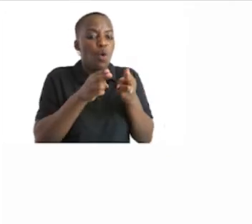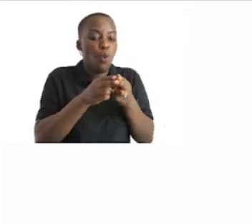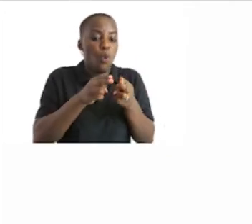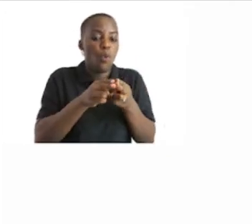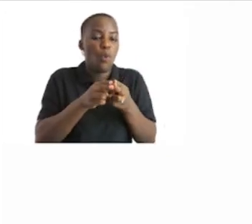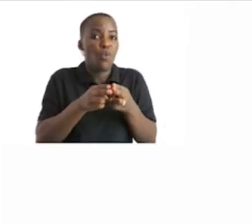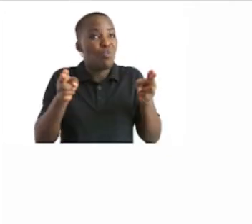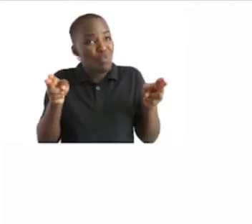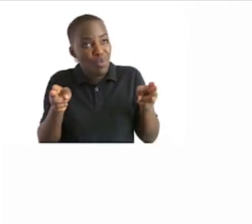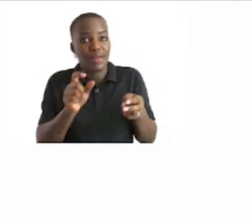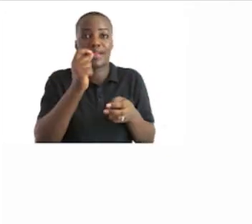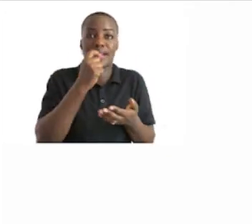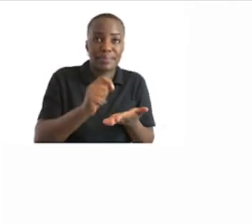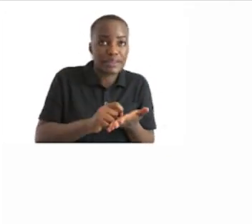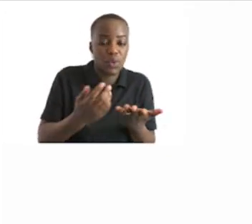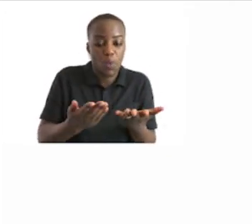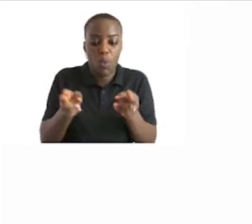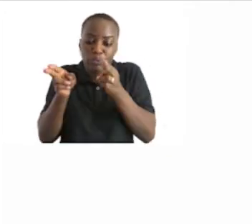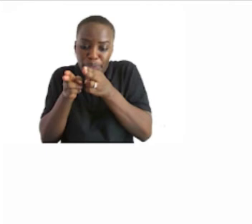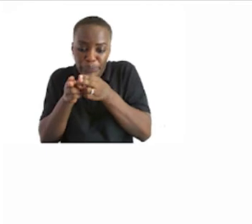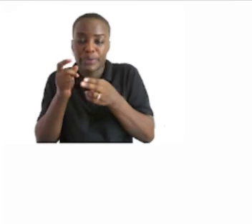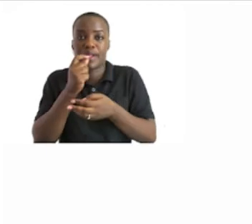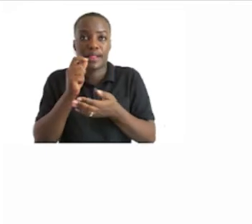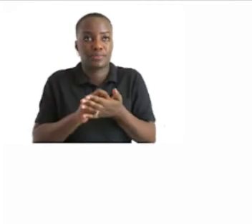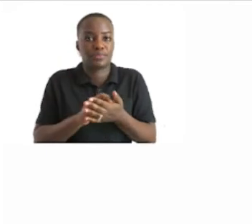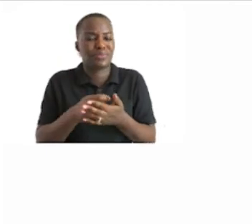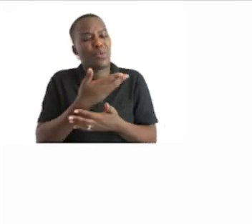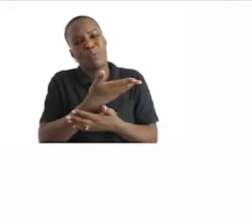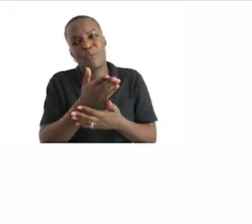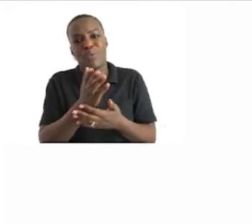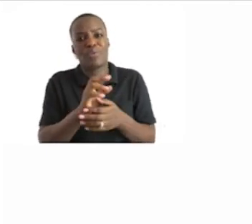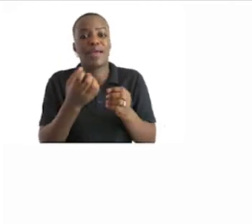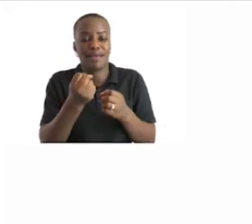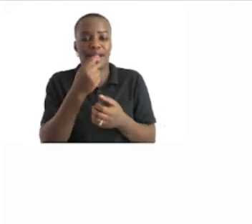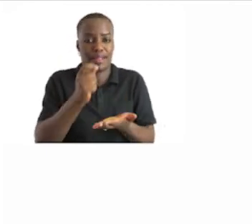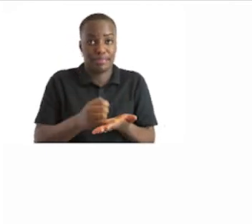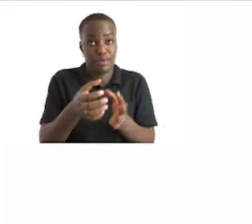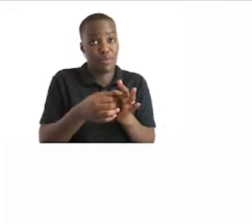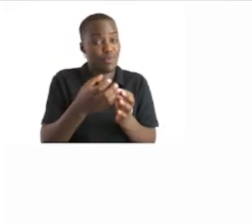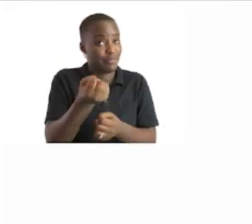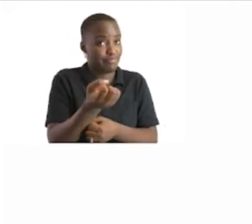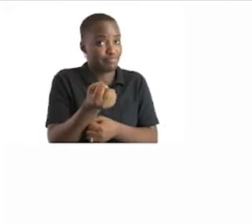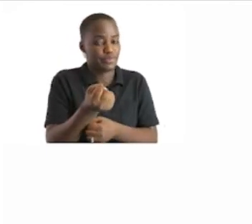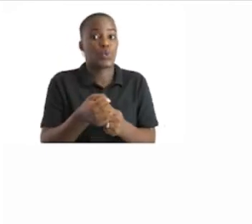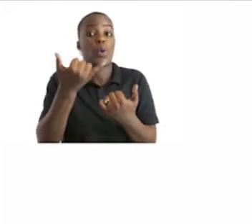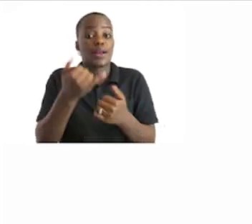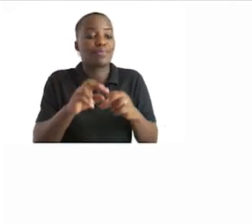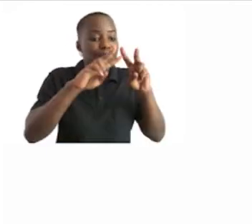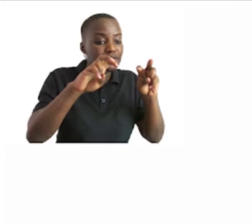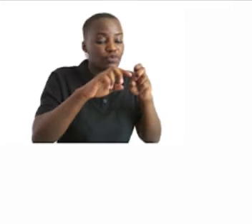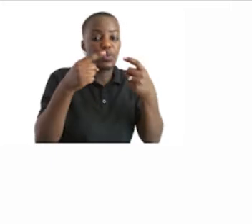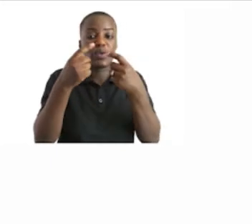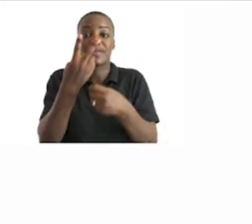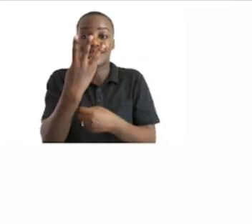your pencil. Now everybody has a pencil at home, so I want you to find any 3 objects.